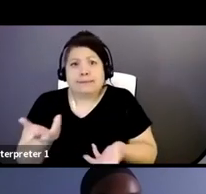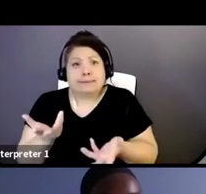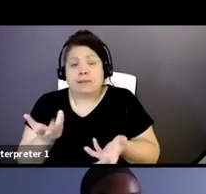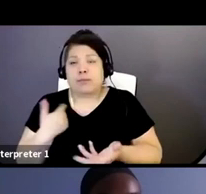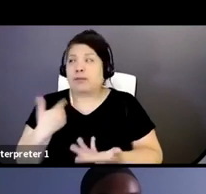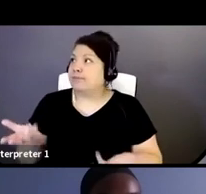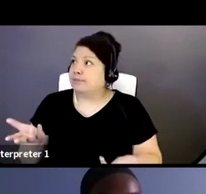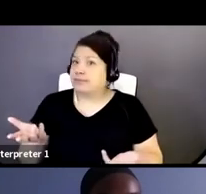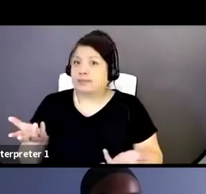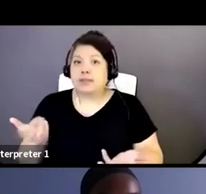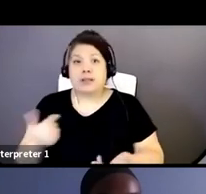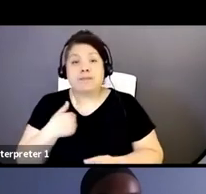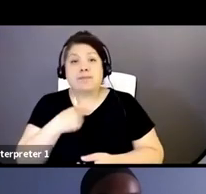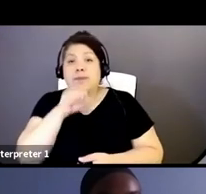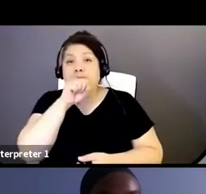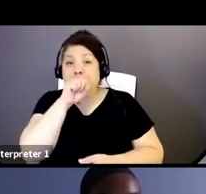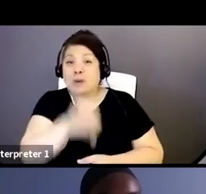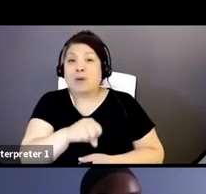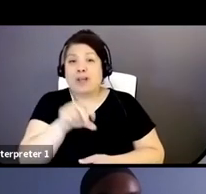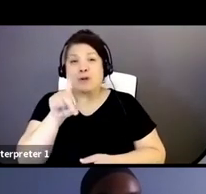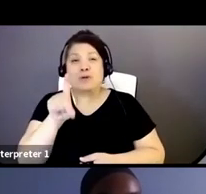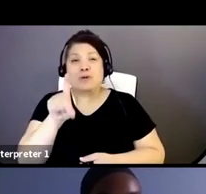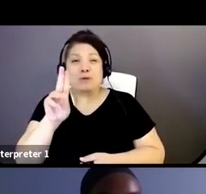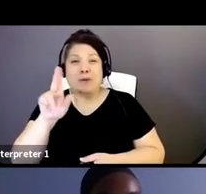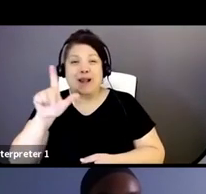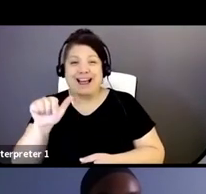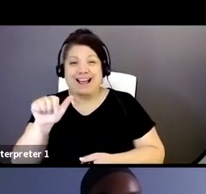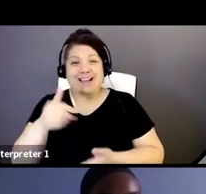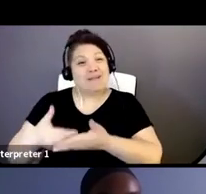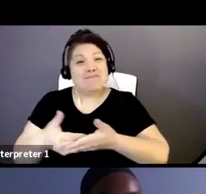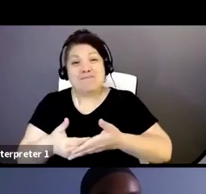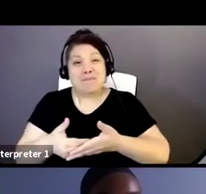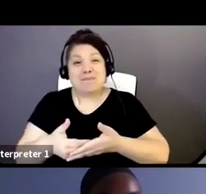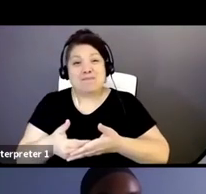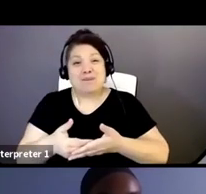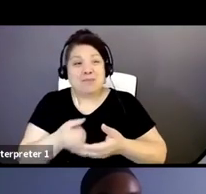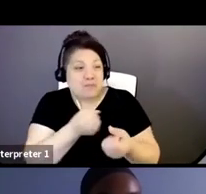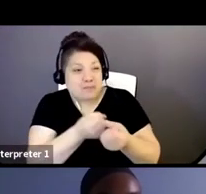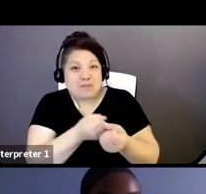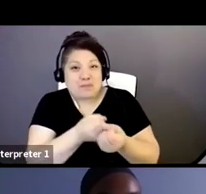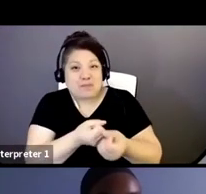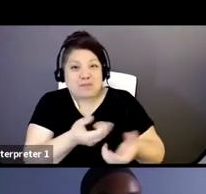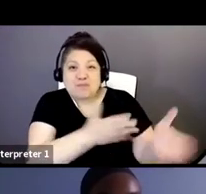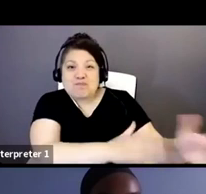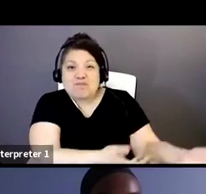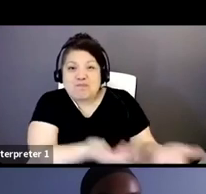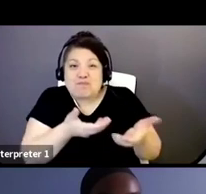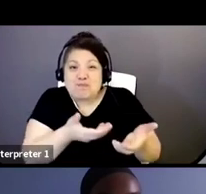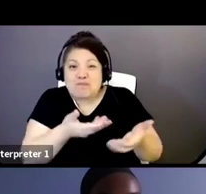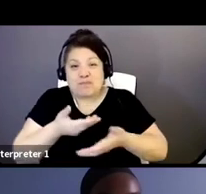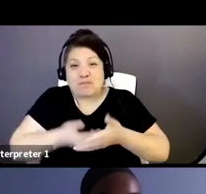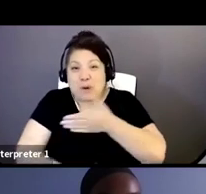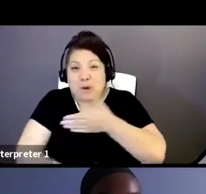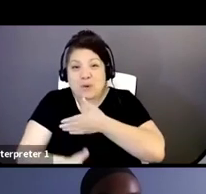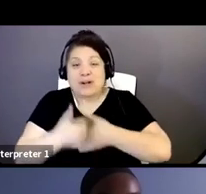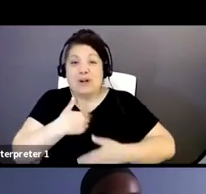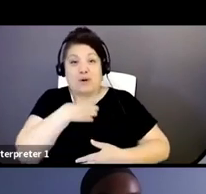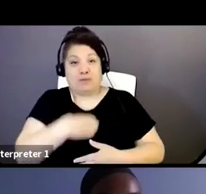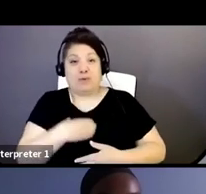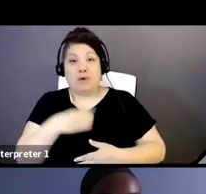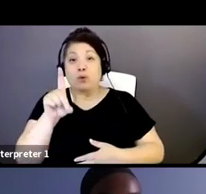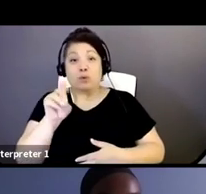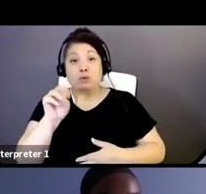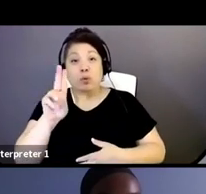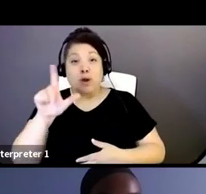like, I love doulas. I think I wish that the knowledge that